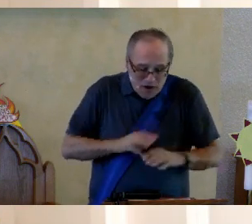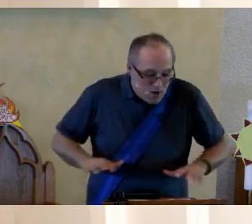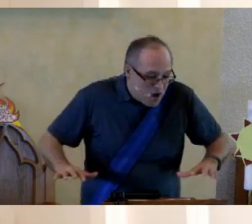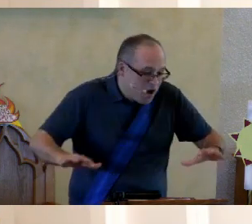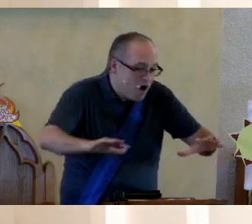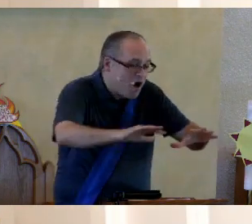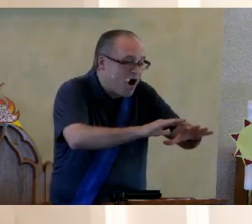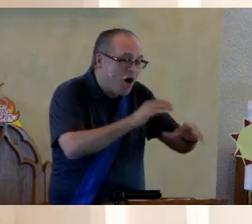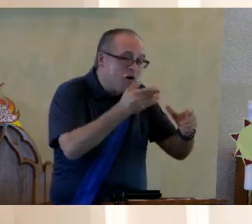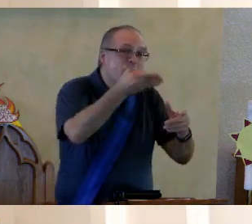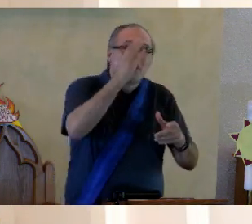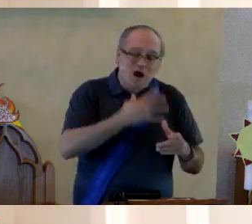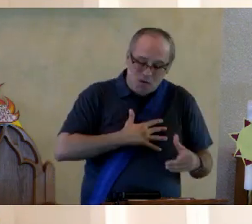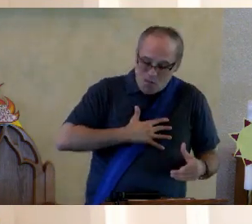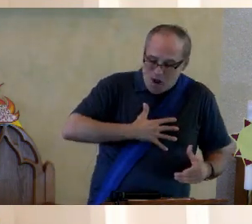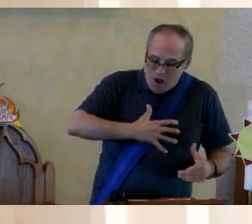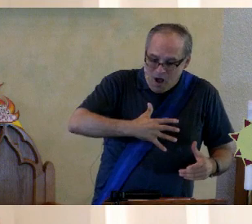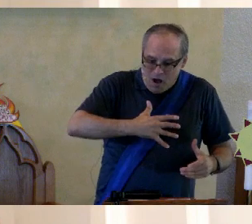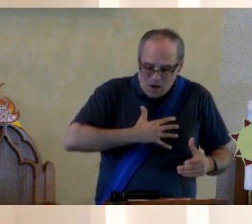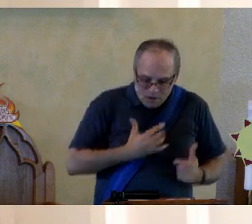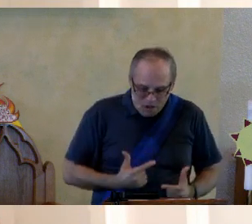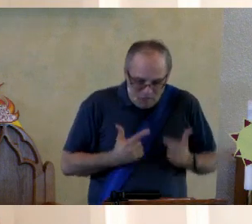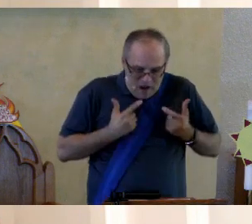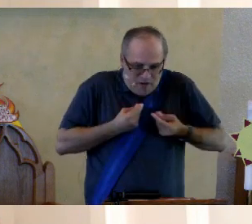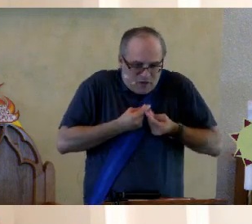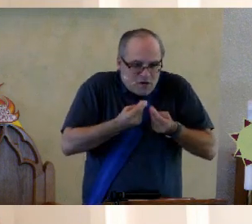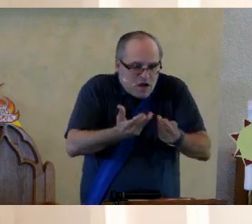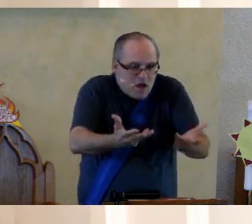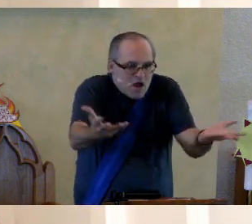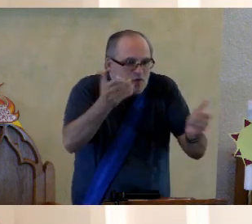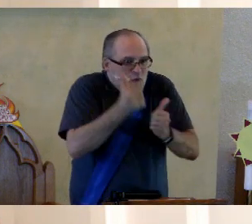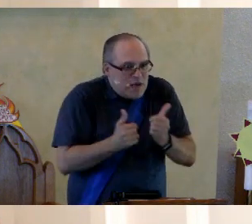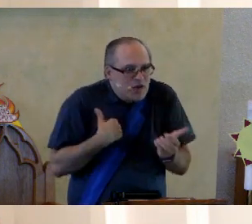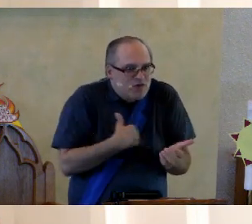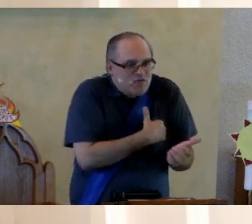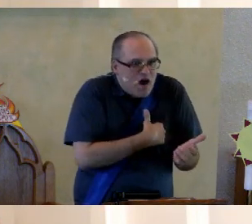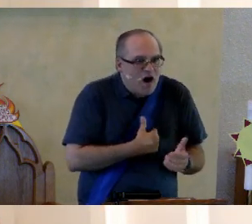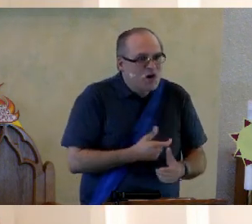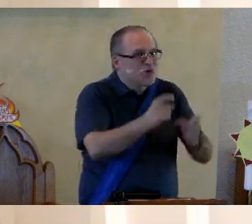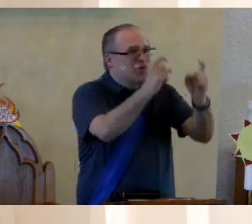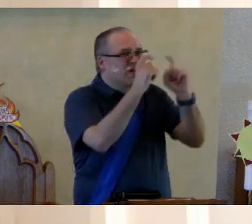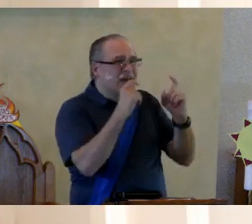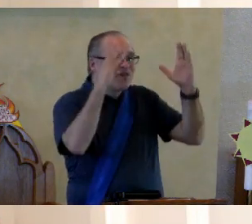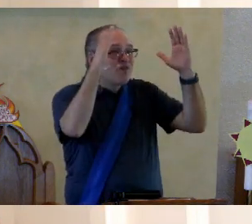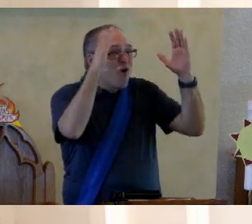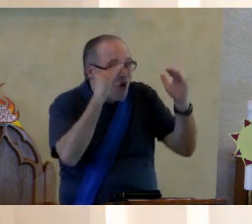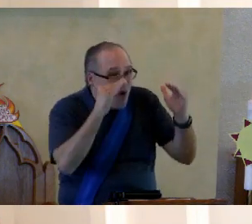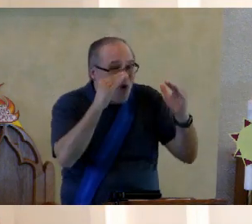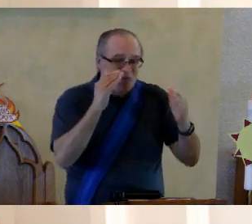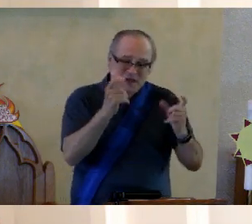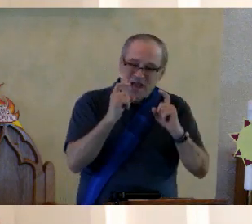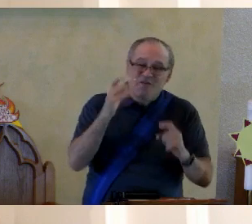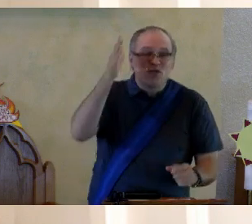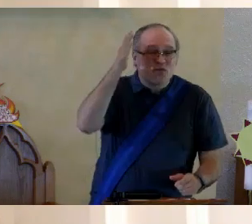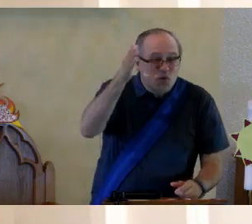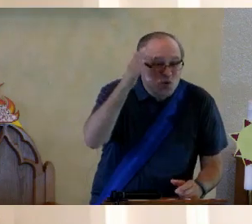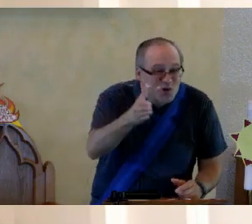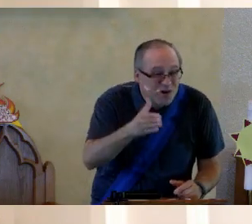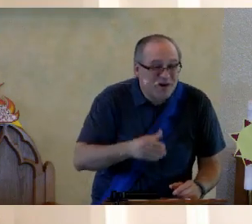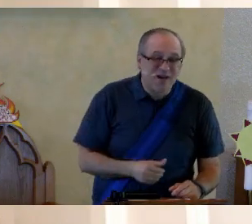who breathed the breath of life into each and every one of our nostrils, the one who gave us a hope and a future, when we